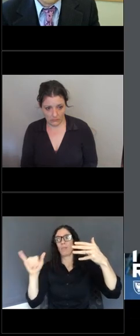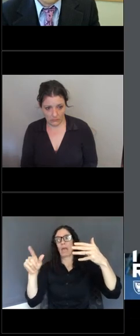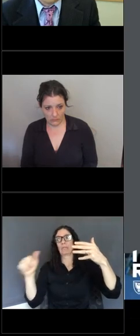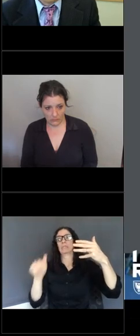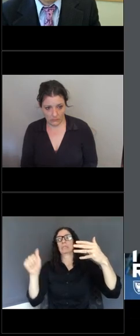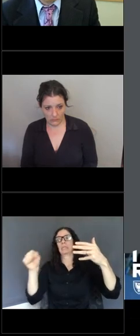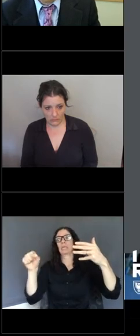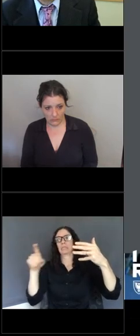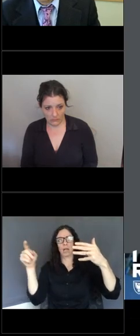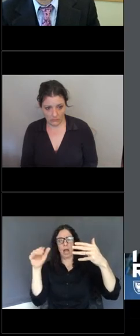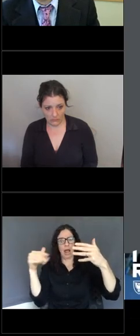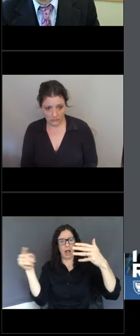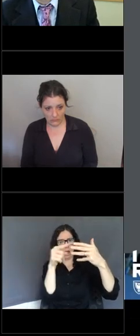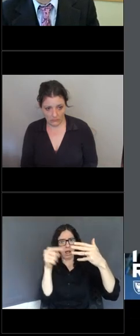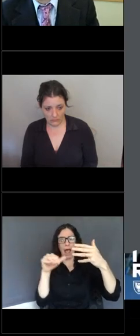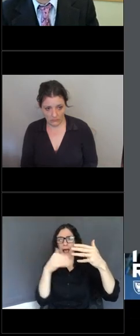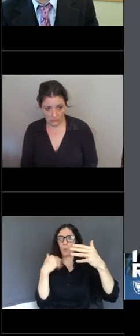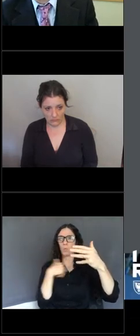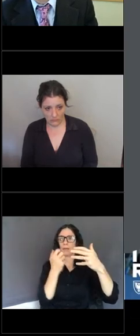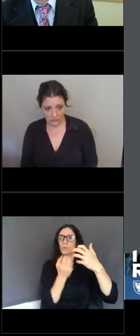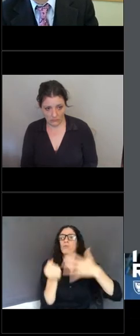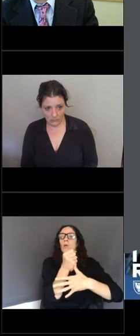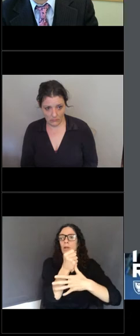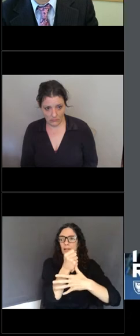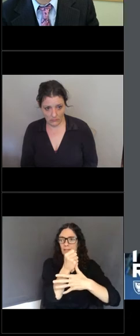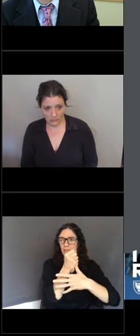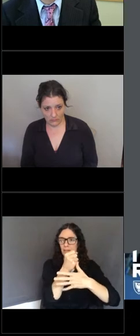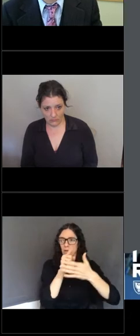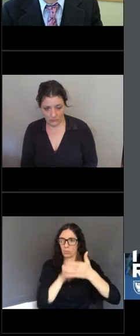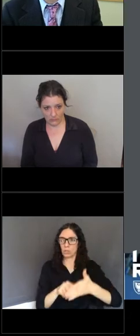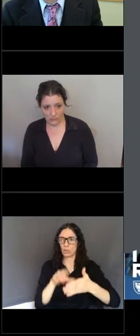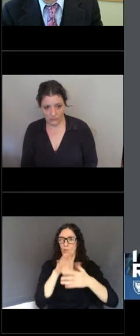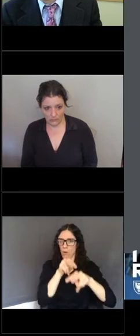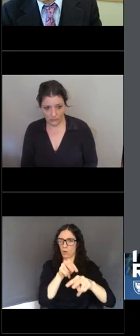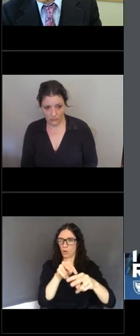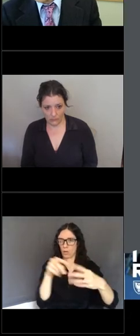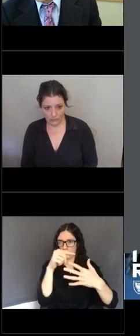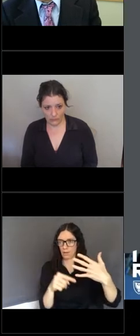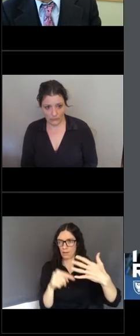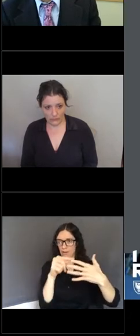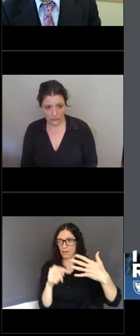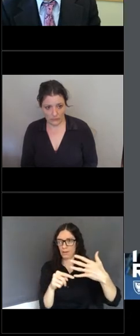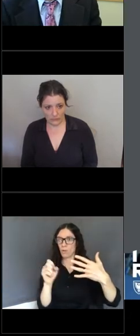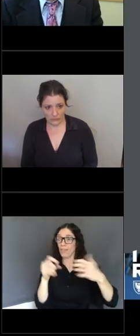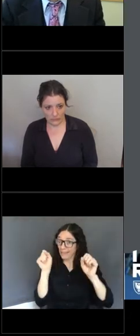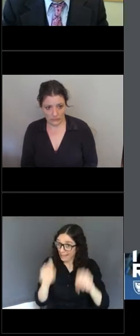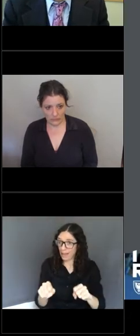database and management plan that is specific to their climate vulnerabilities.